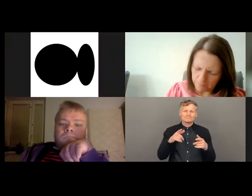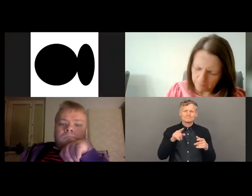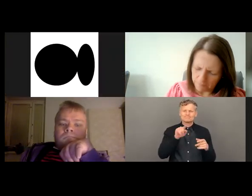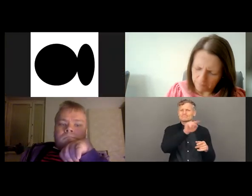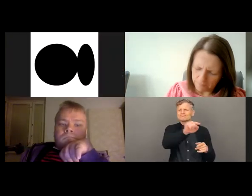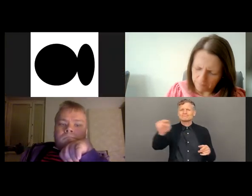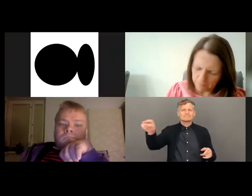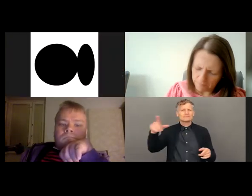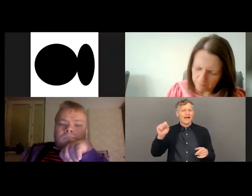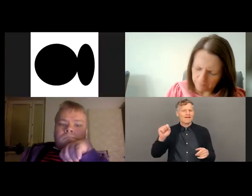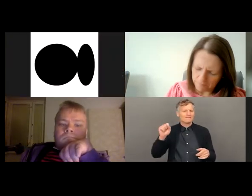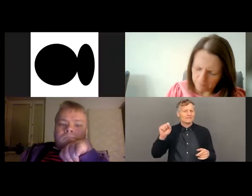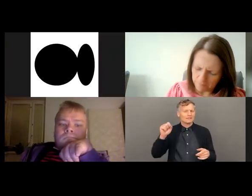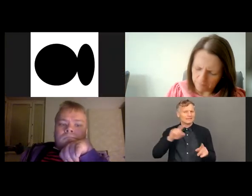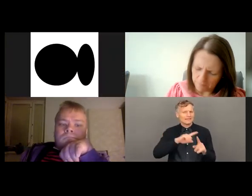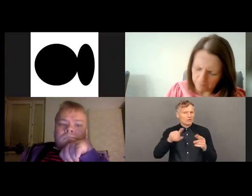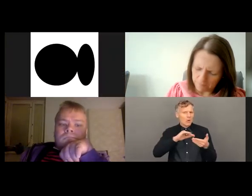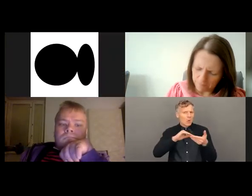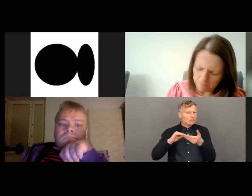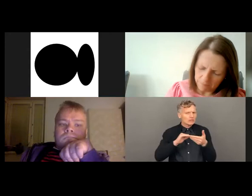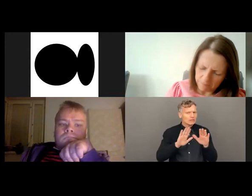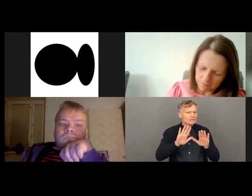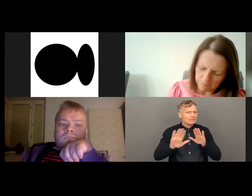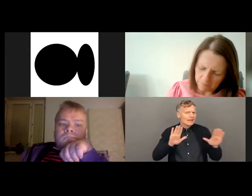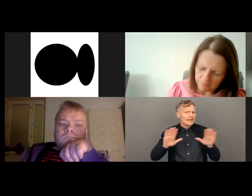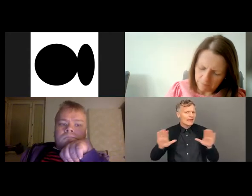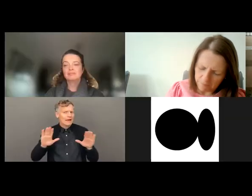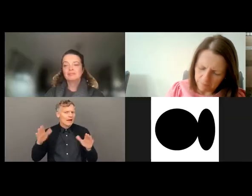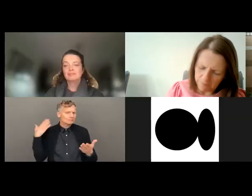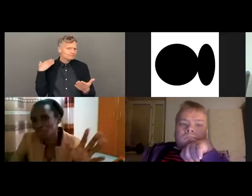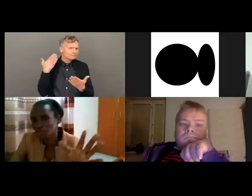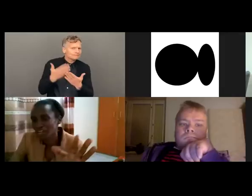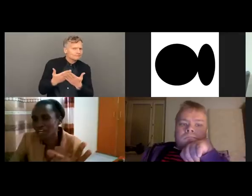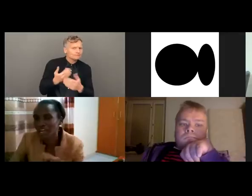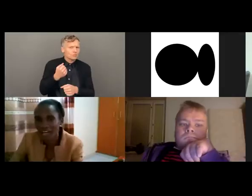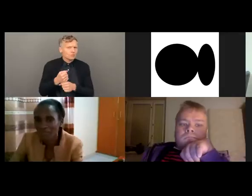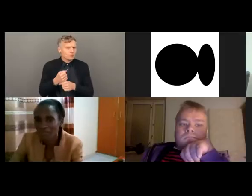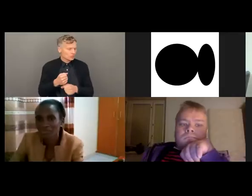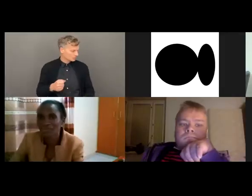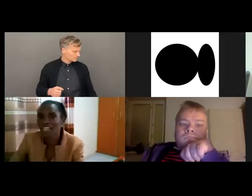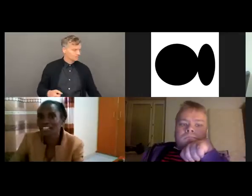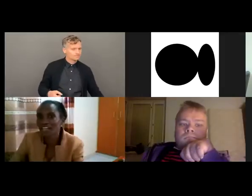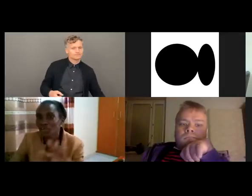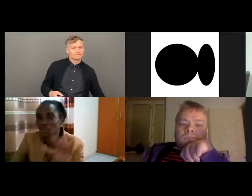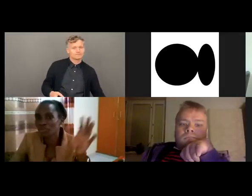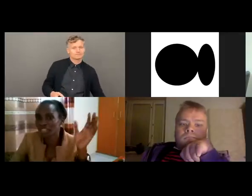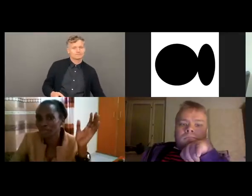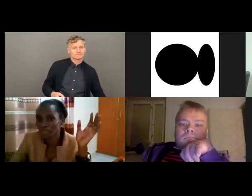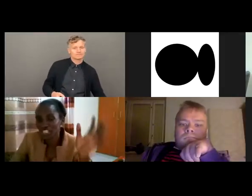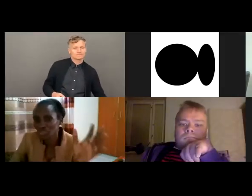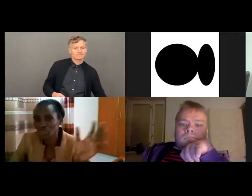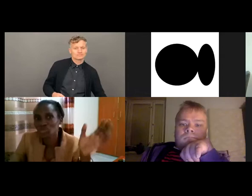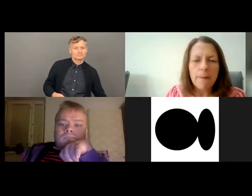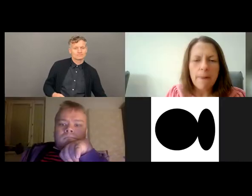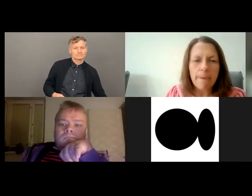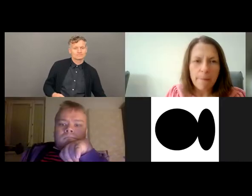here when we talk of safeguarding, we're including different types of harm that could be a